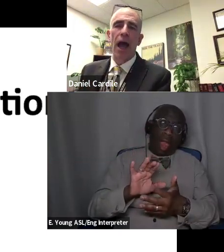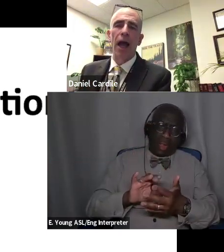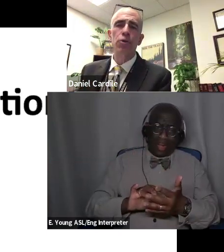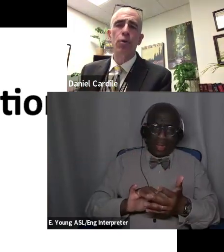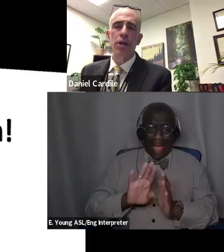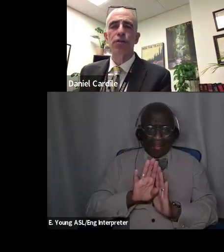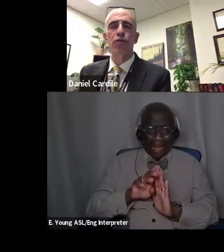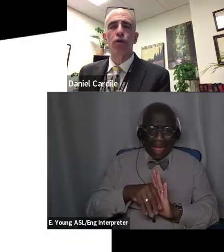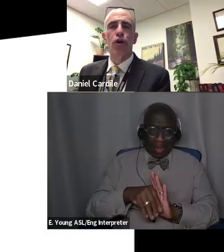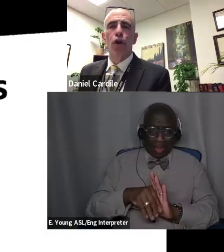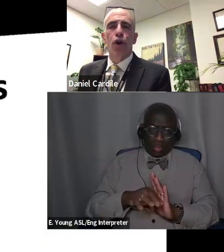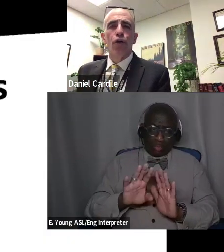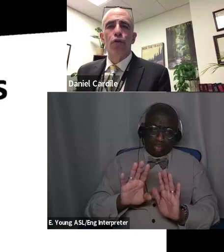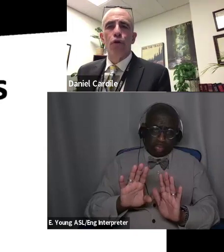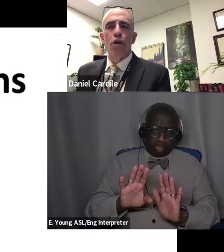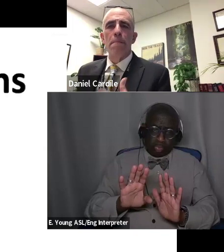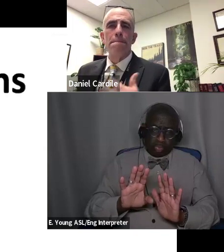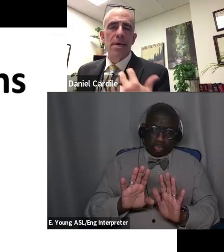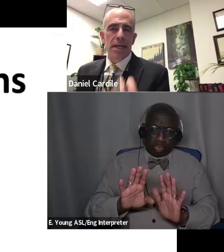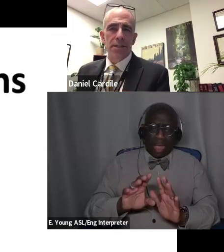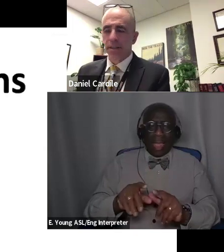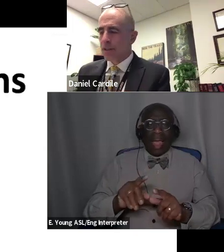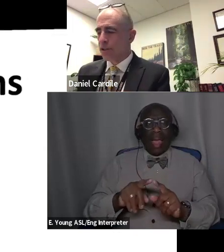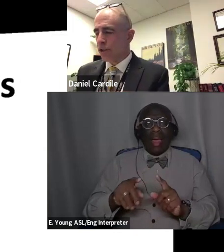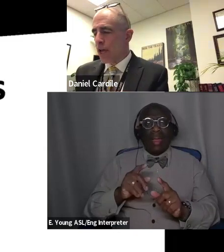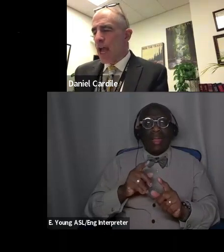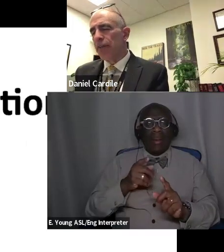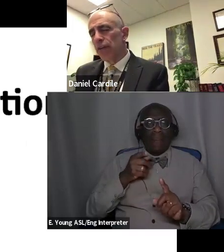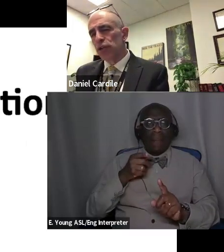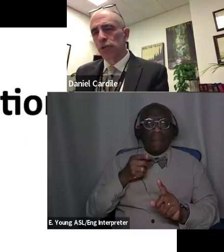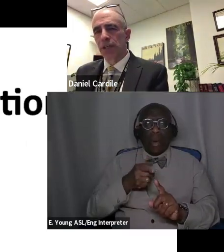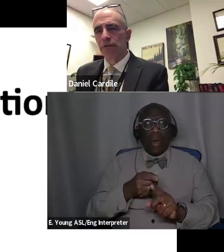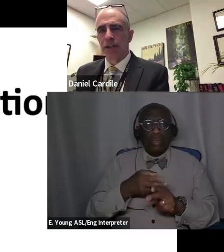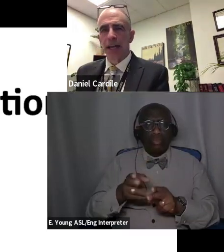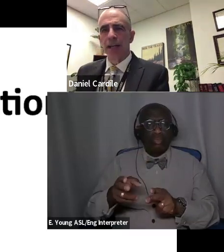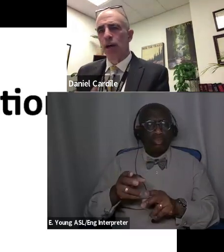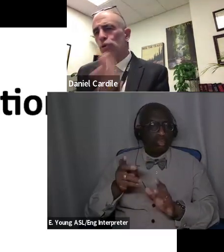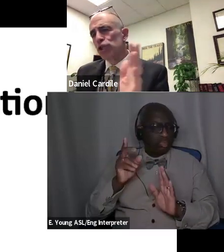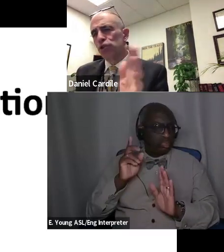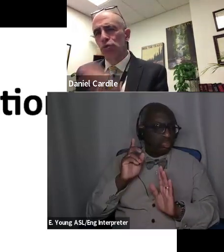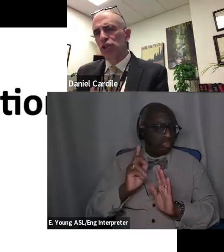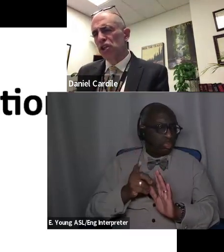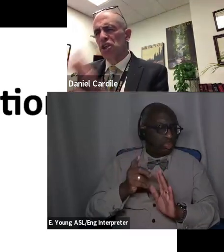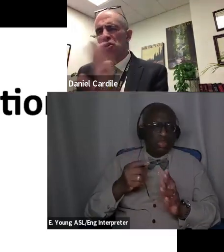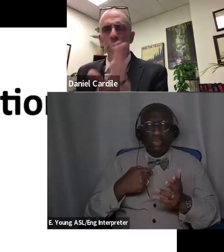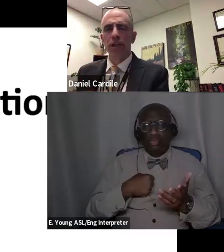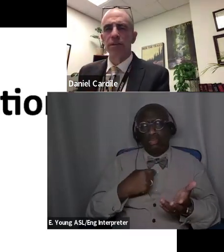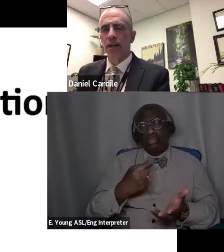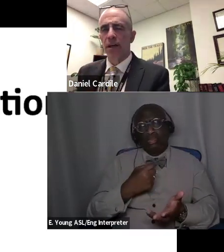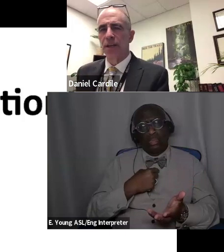that. I just want us for a minute to, and this was given as a handout. We're just gonna, you can leave the slide as it